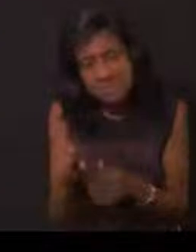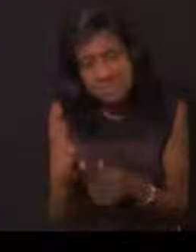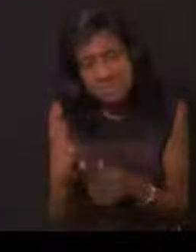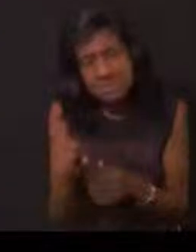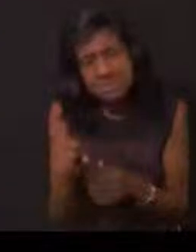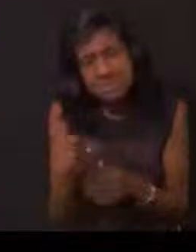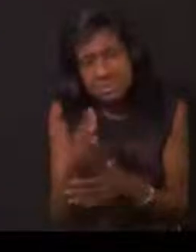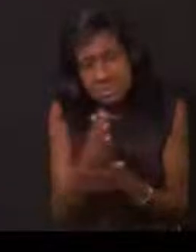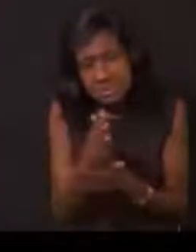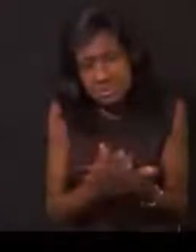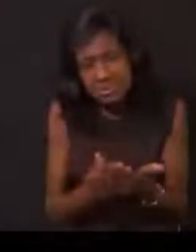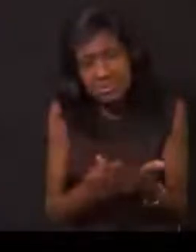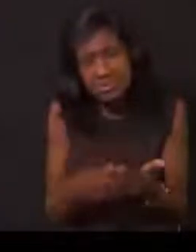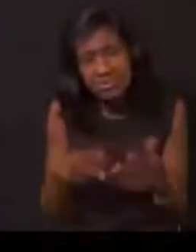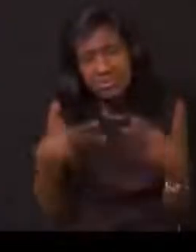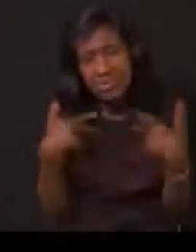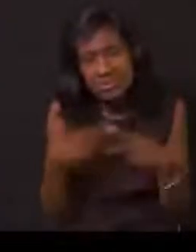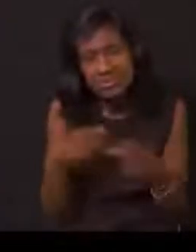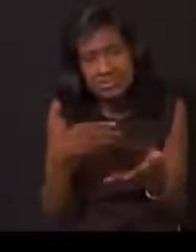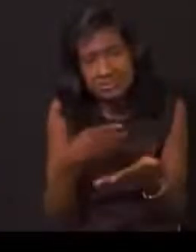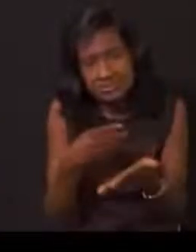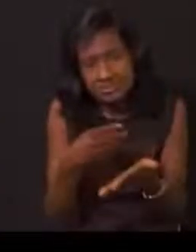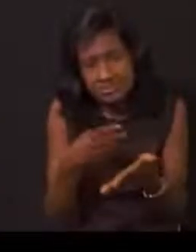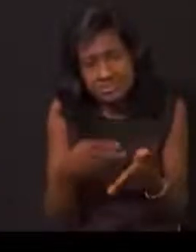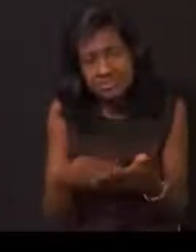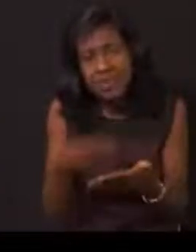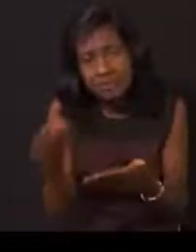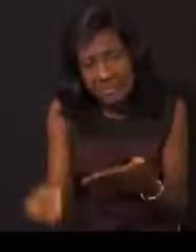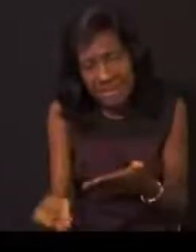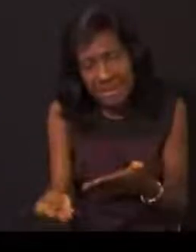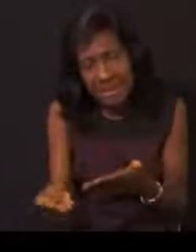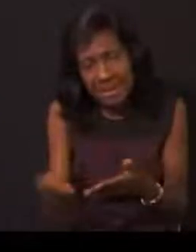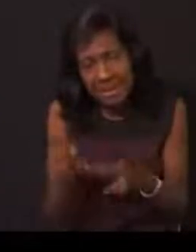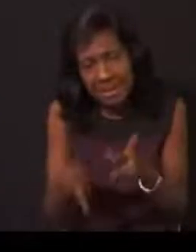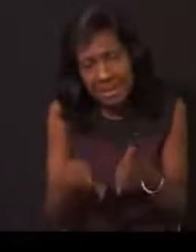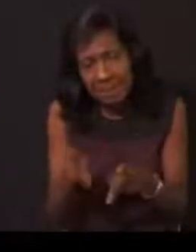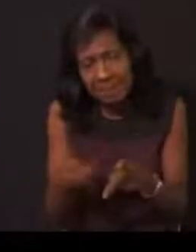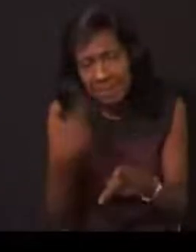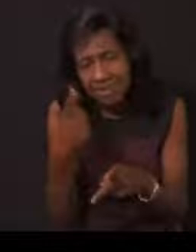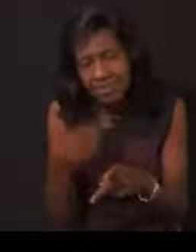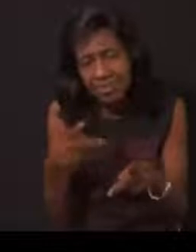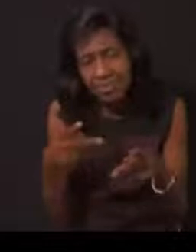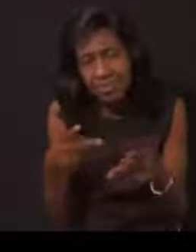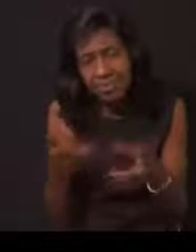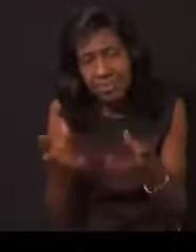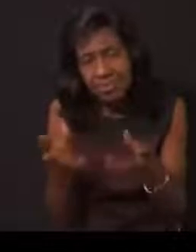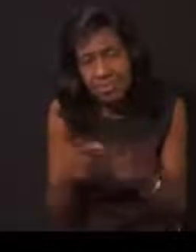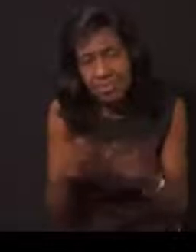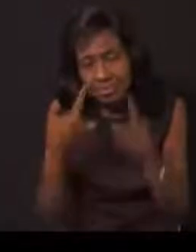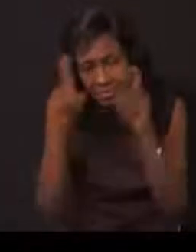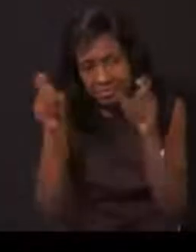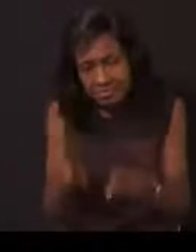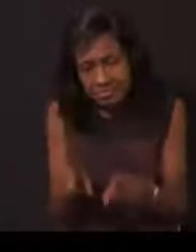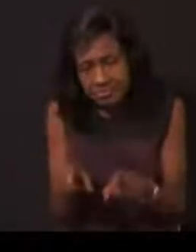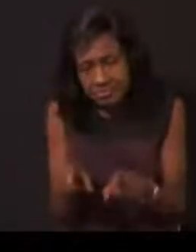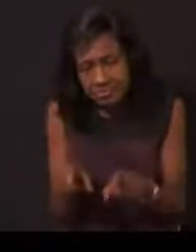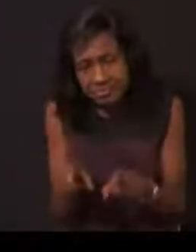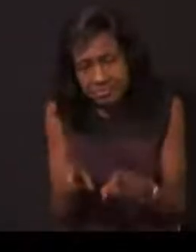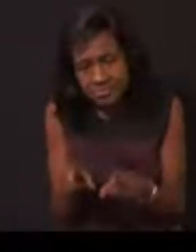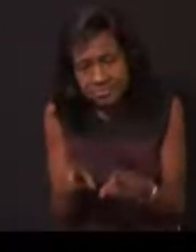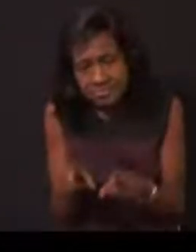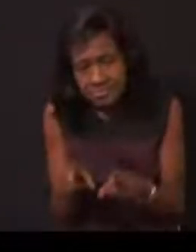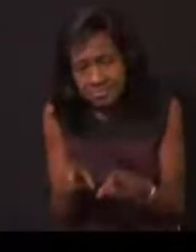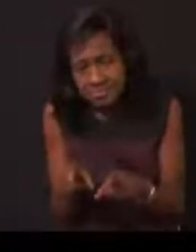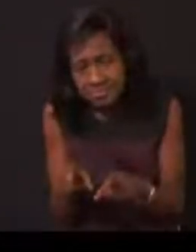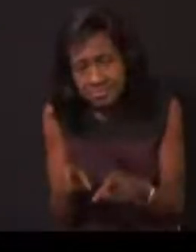purchased by people who just want to test themselves, who do not have any specific reason. but